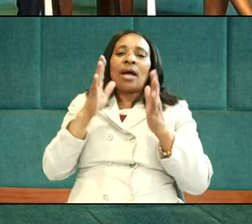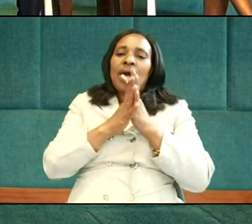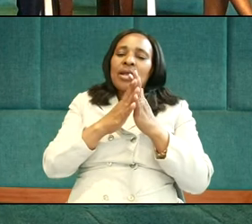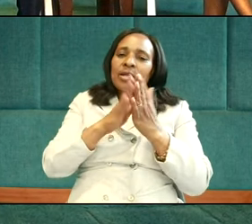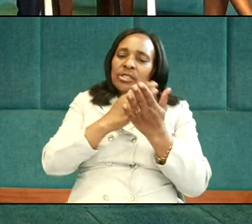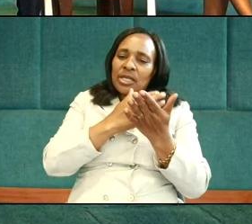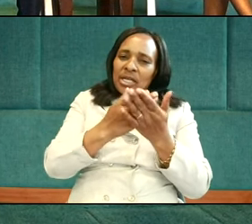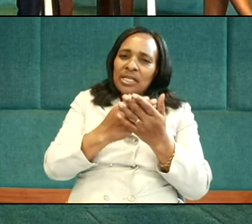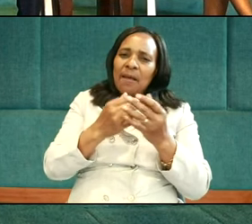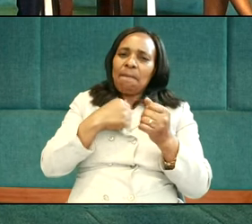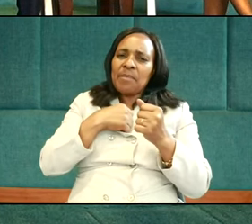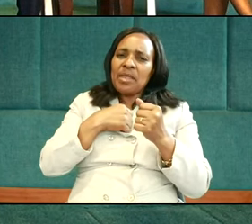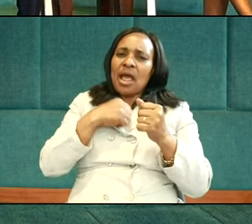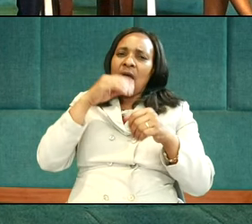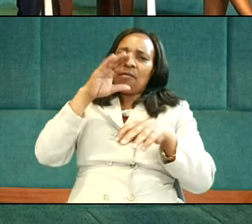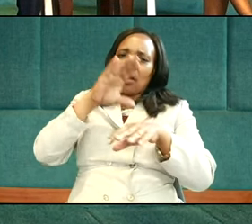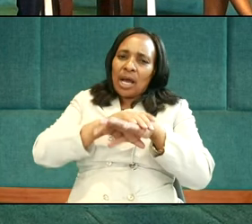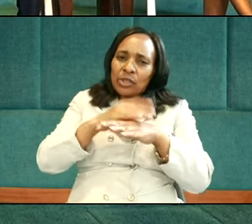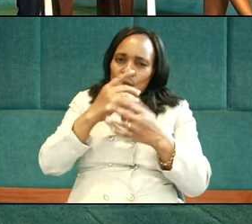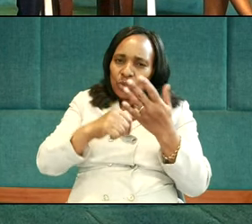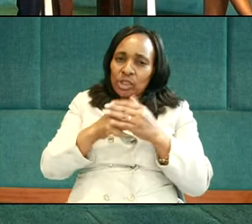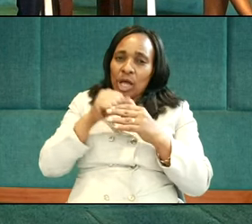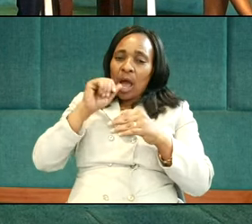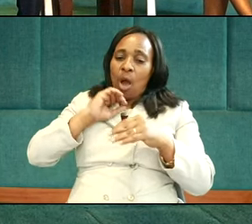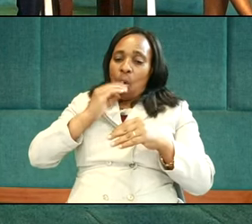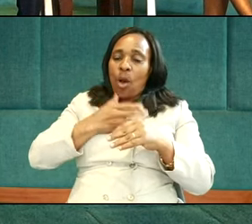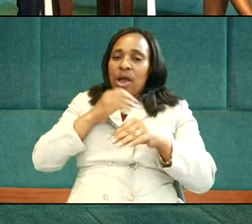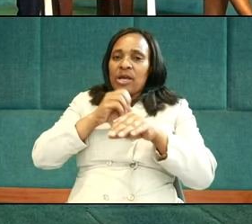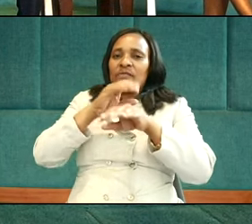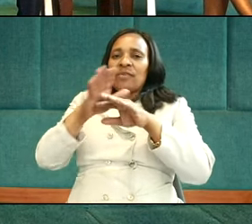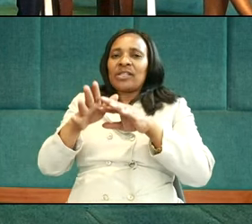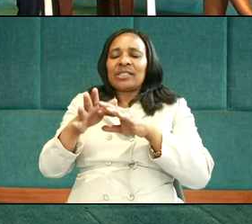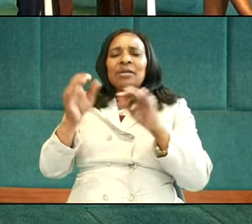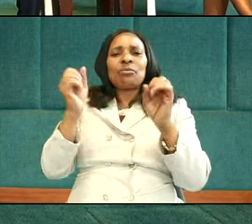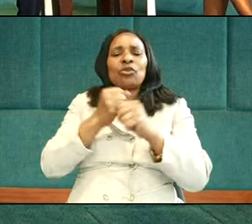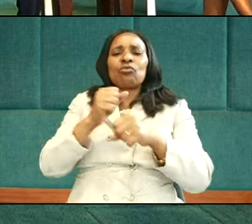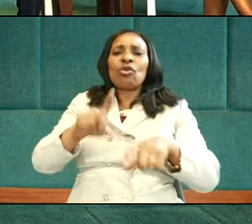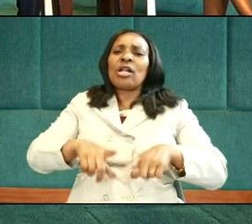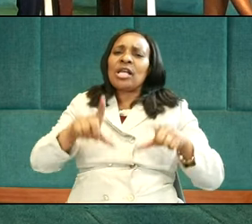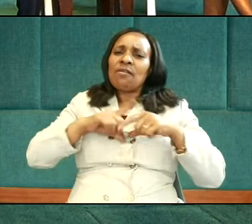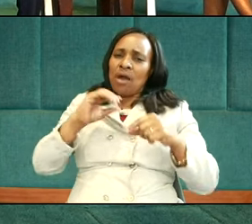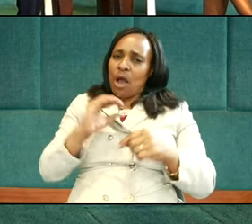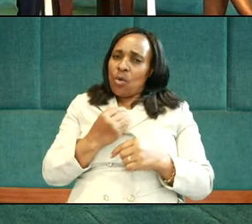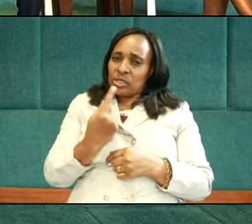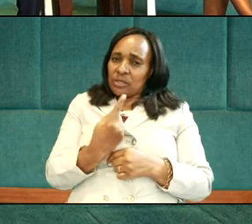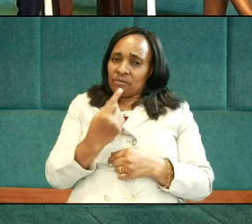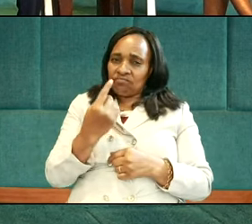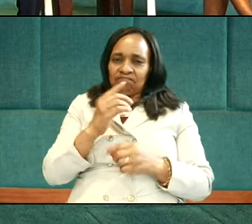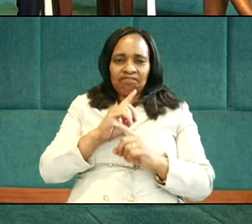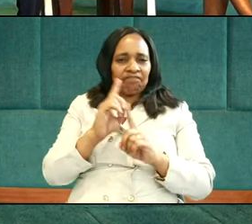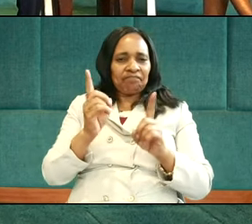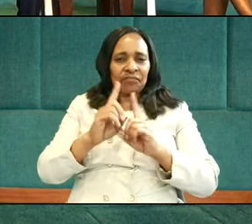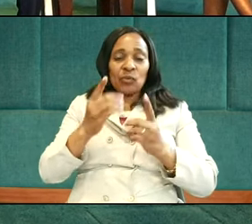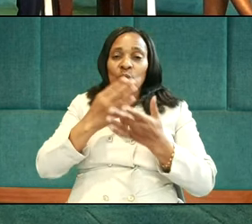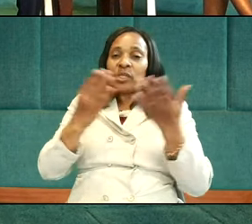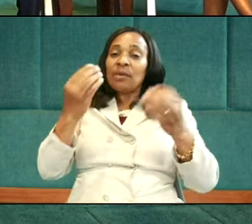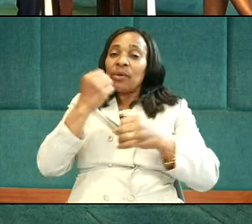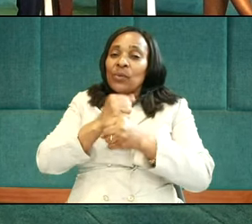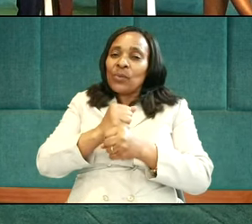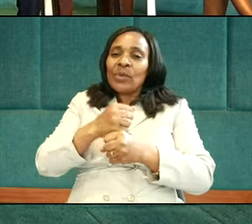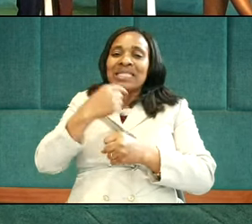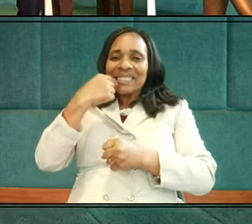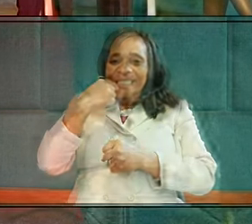gathered that our influence, or rather, we don't live for ourselves only. Whatever we do, whatever we